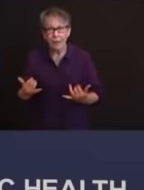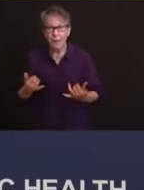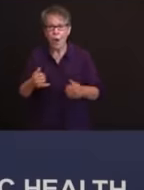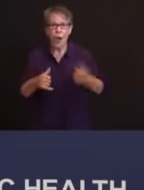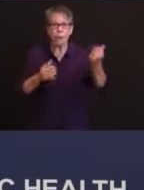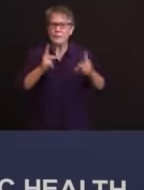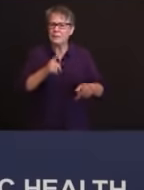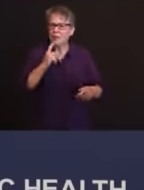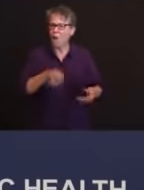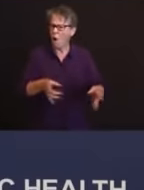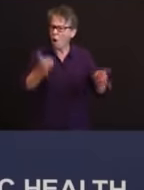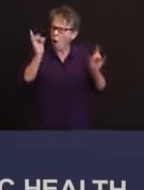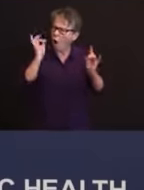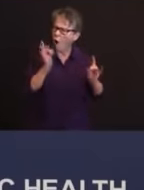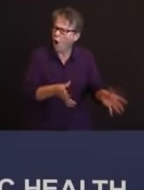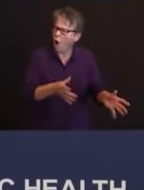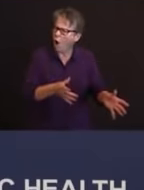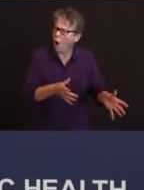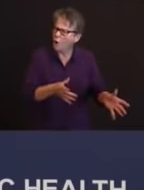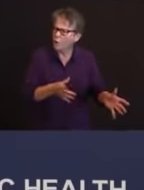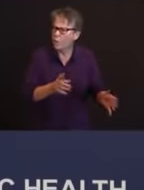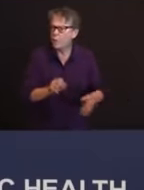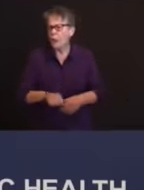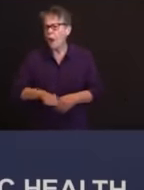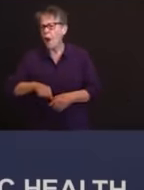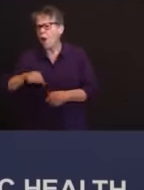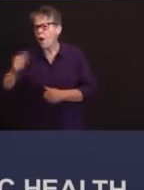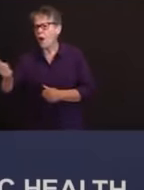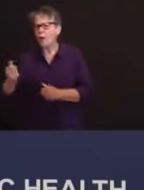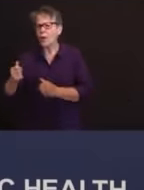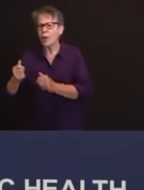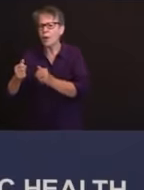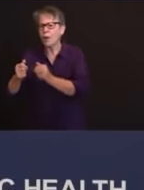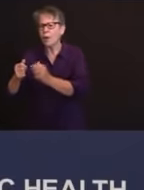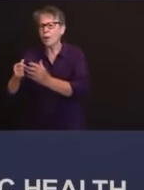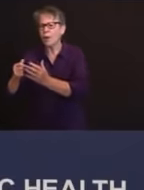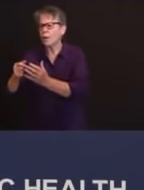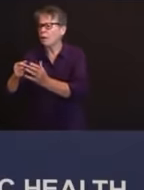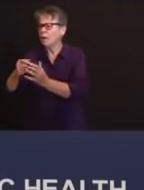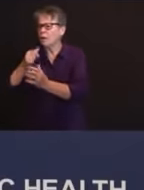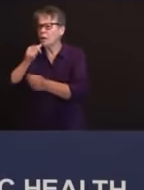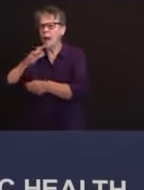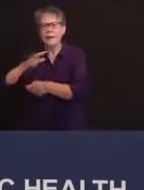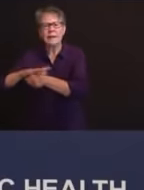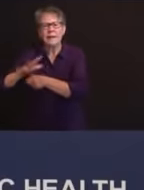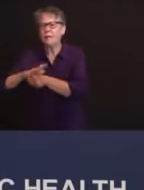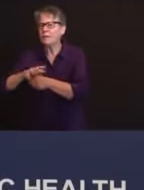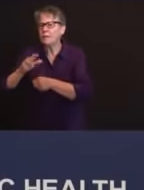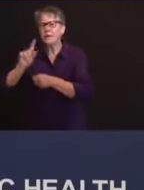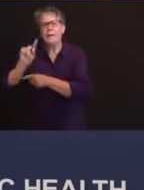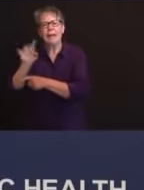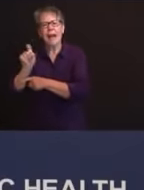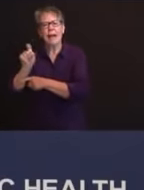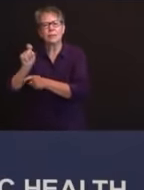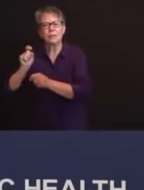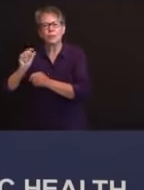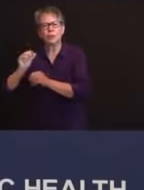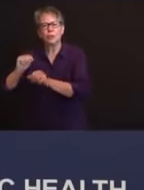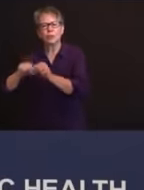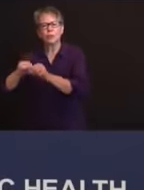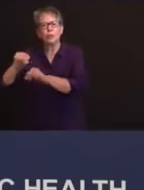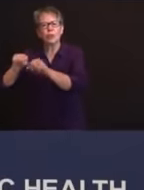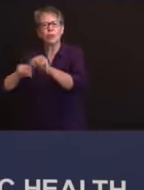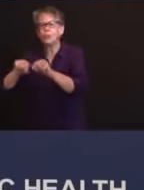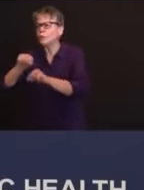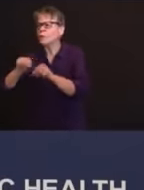the lack of a robust tax structure in the legalization bill is galling and disappointing. What's your opinion of what's being proposed so far, and what do you want to